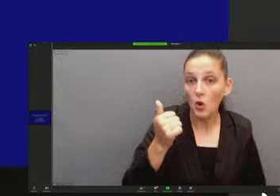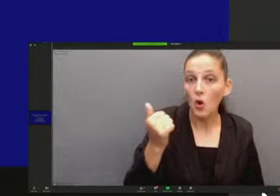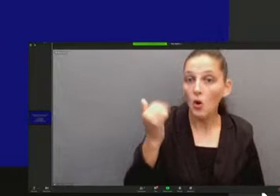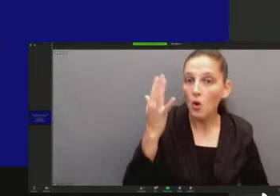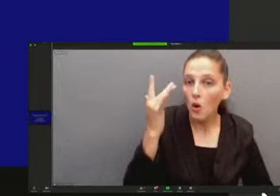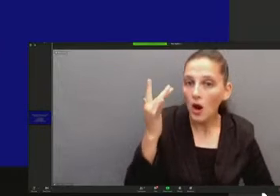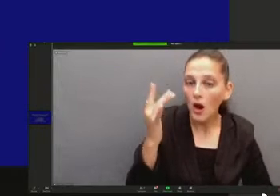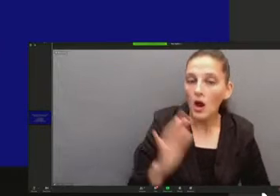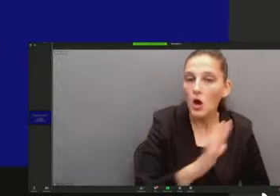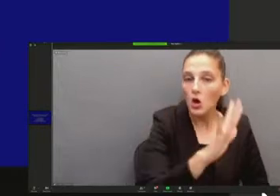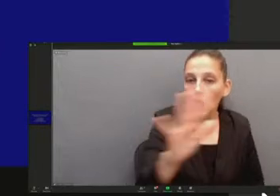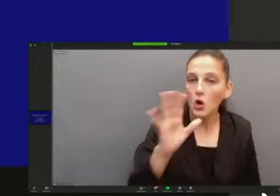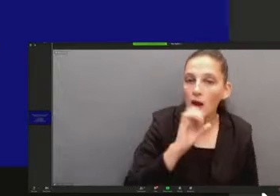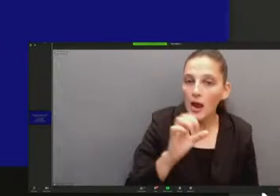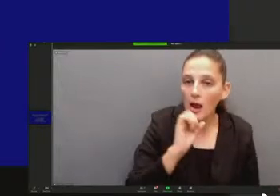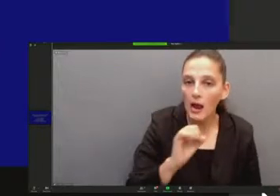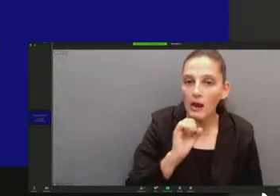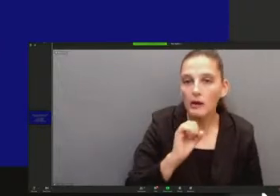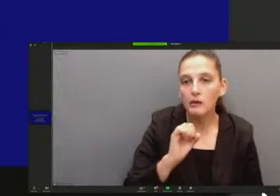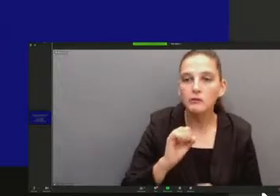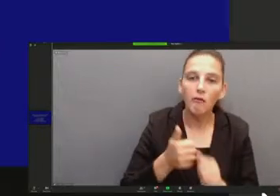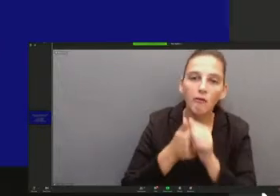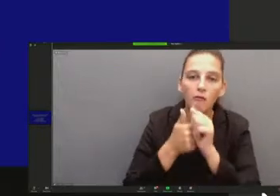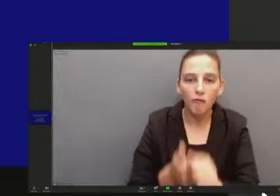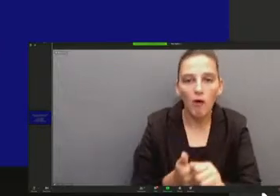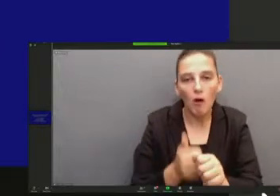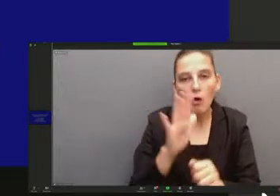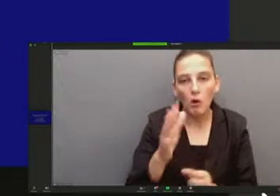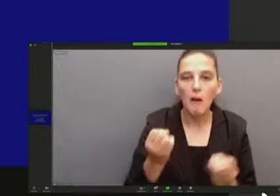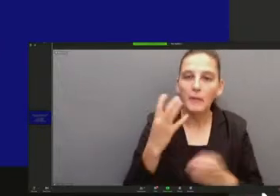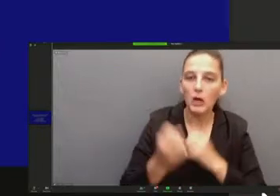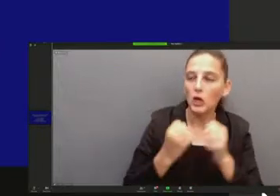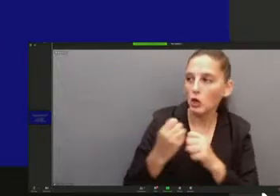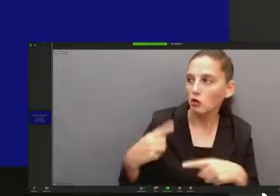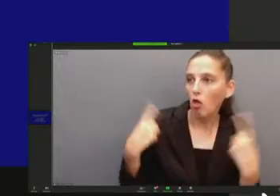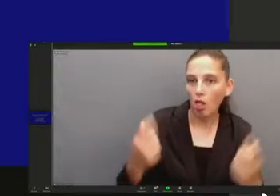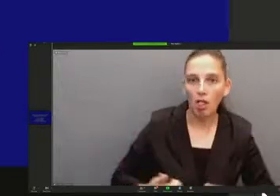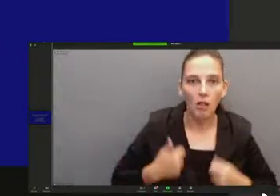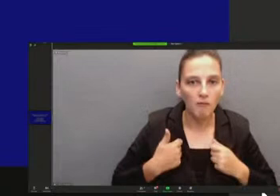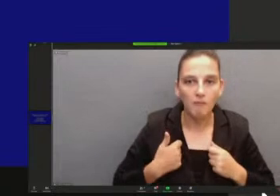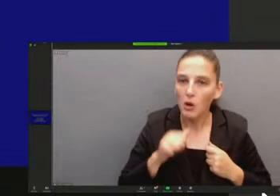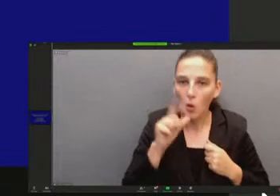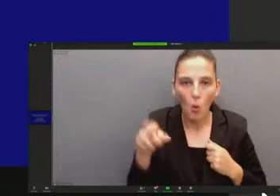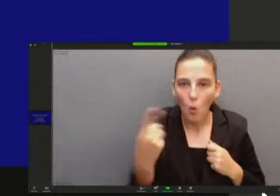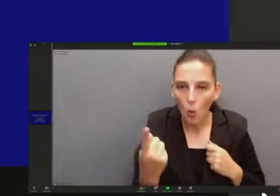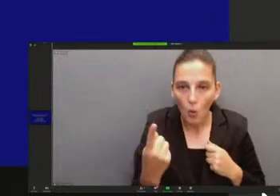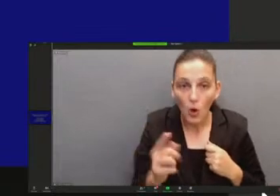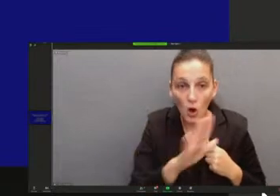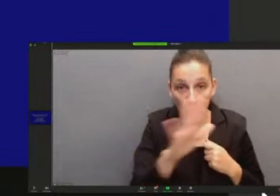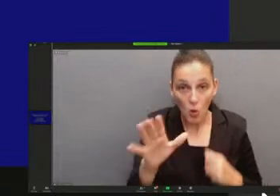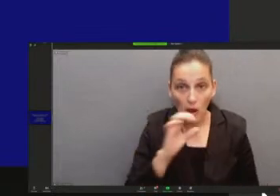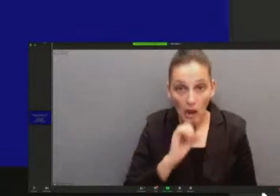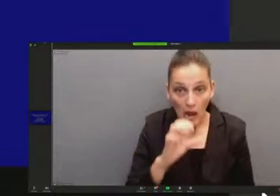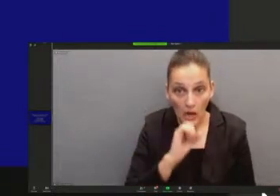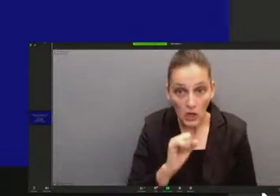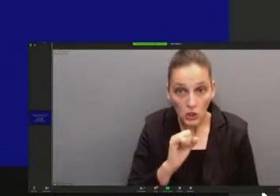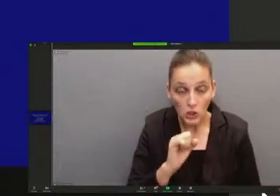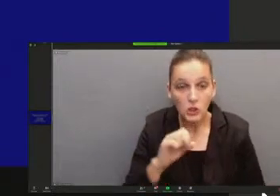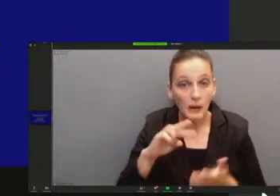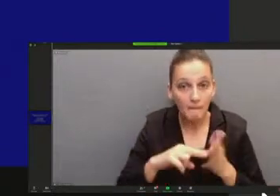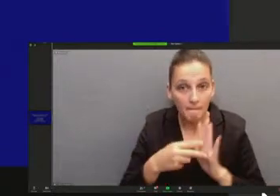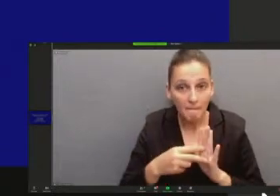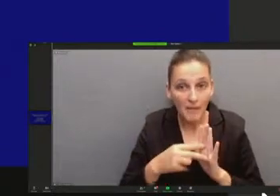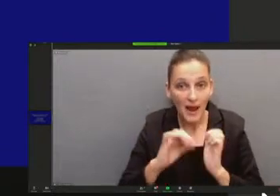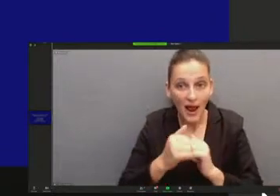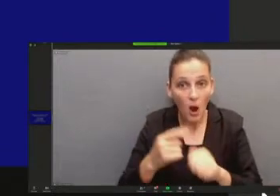your age is not only capturing how long you have lived, but if you live in a bad environment, your age is also capturing how long you've been